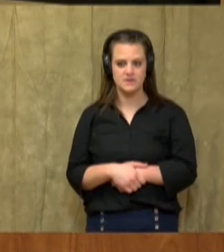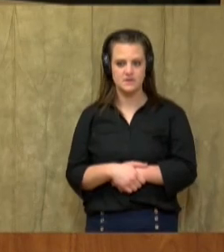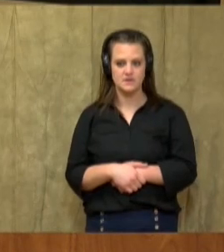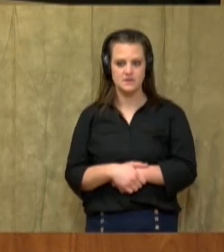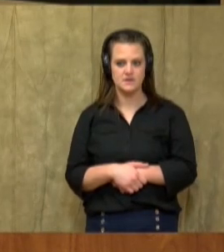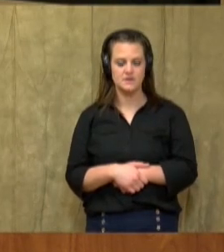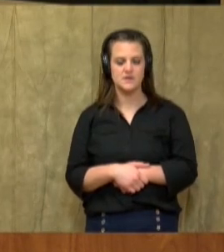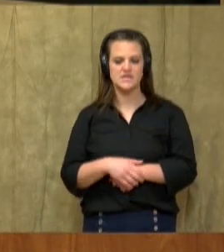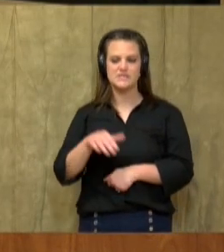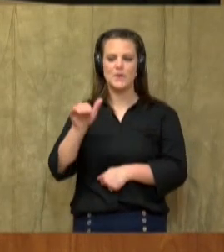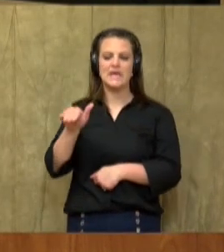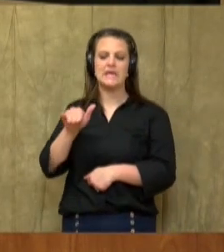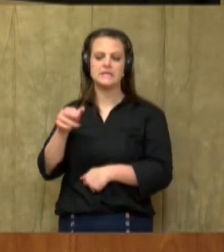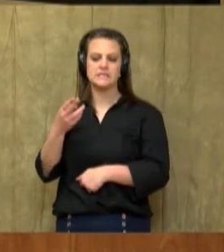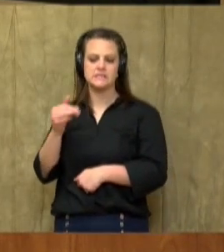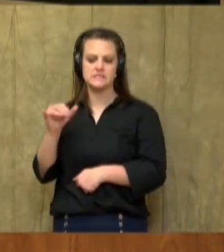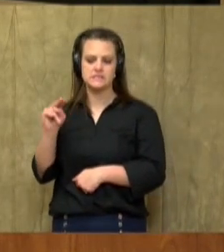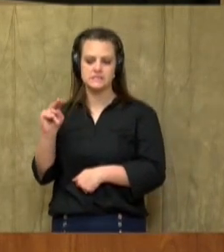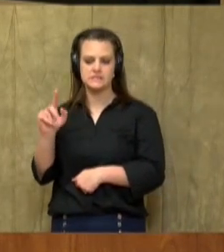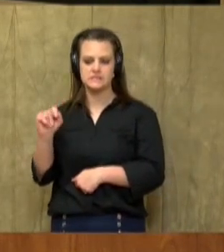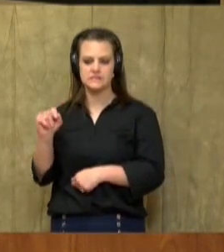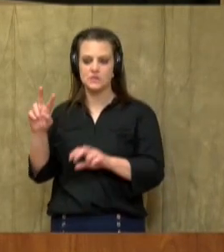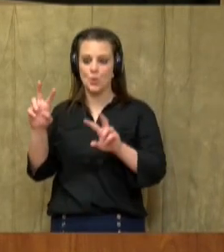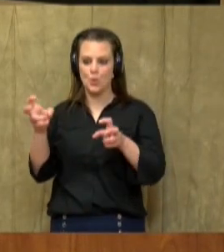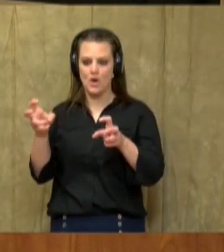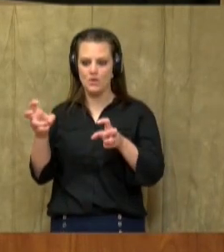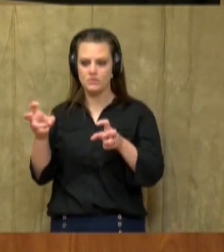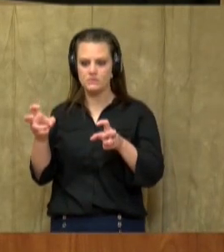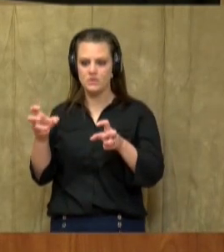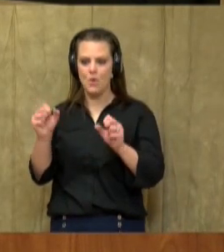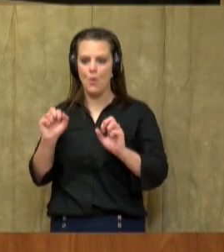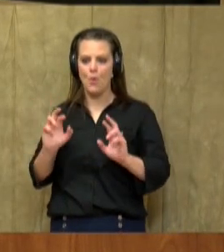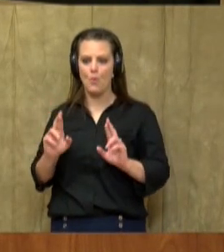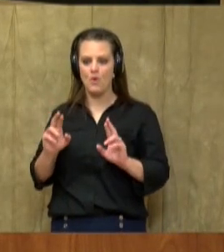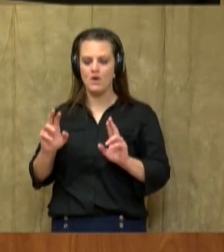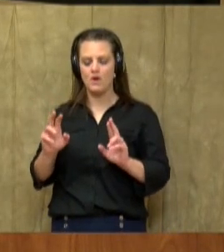What's going to be my hint for whether I quoted or paraphrased?